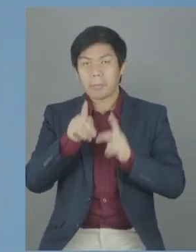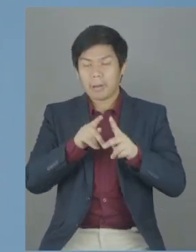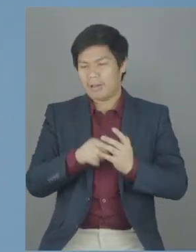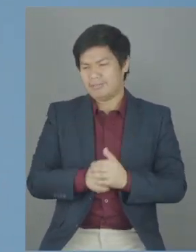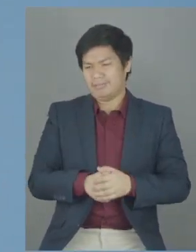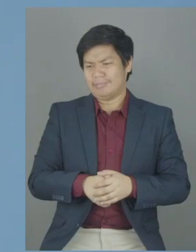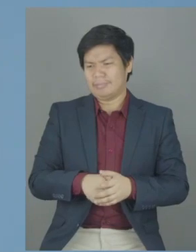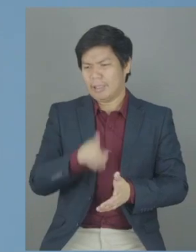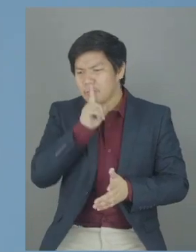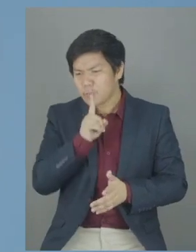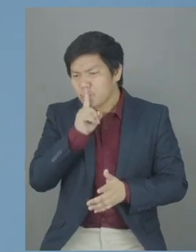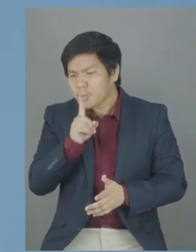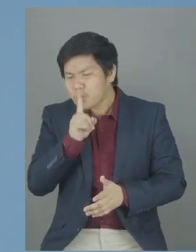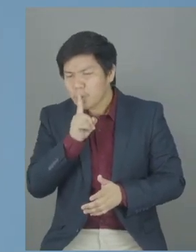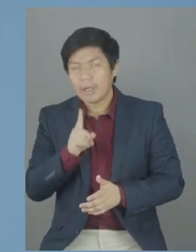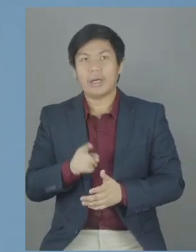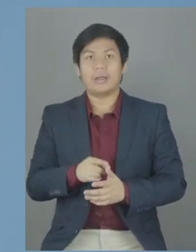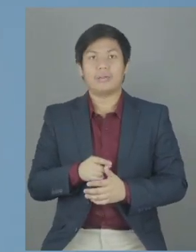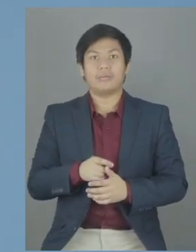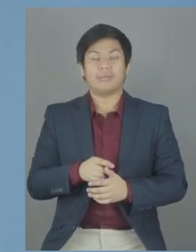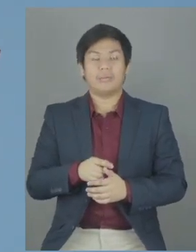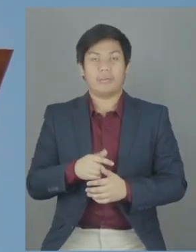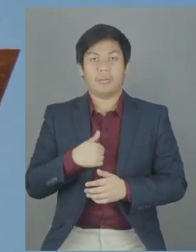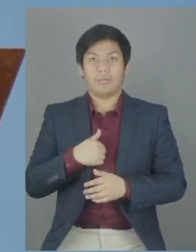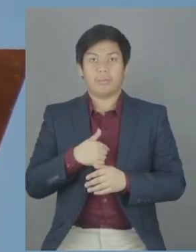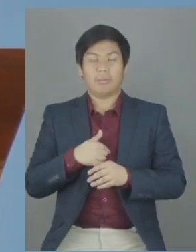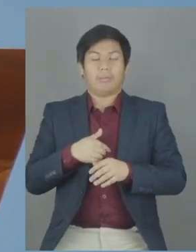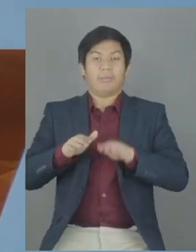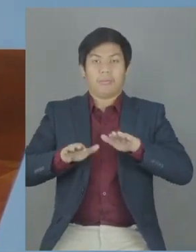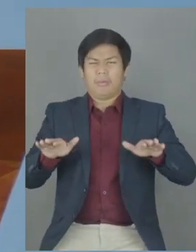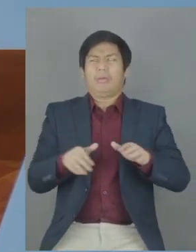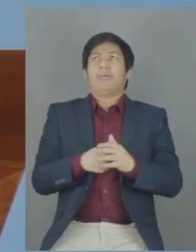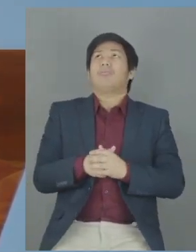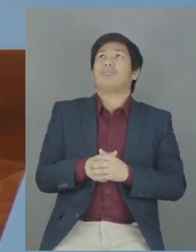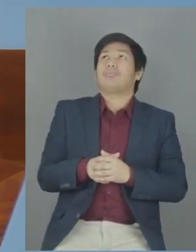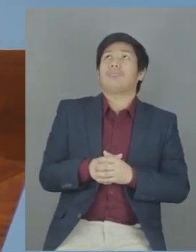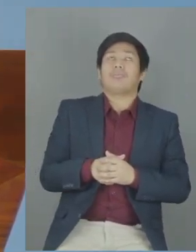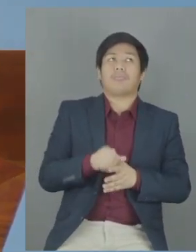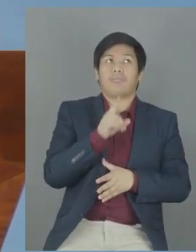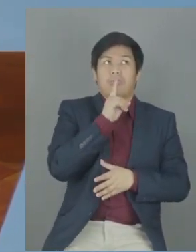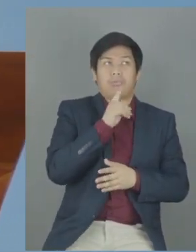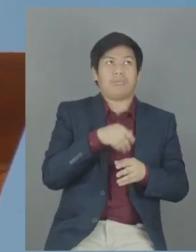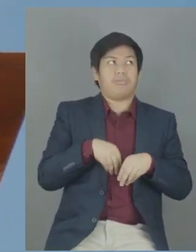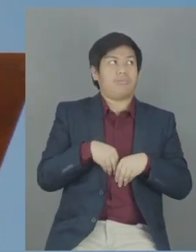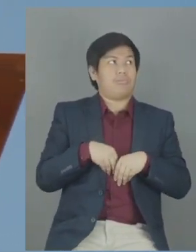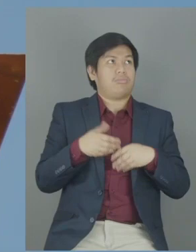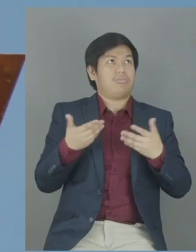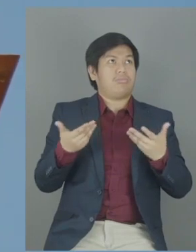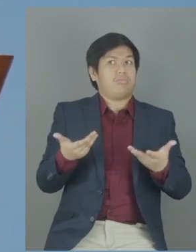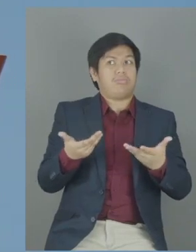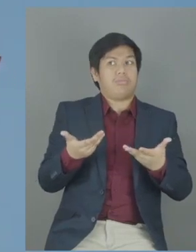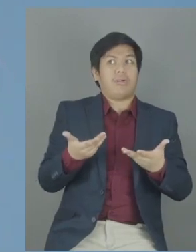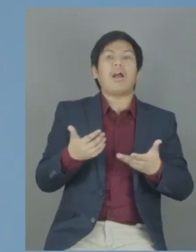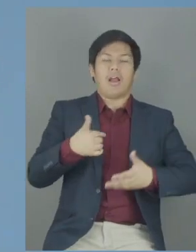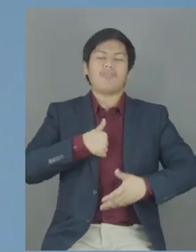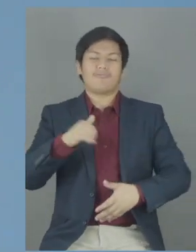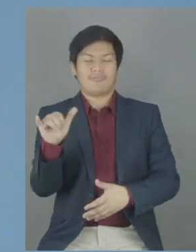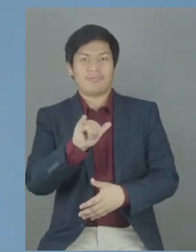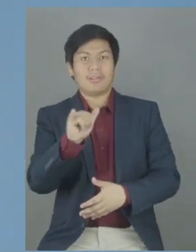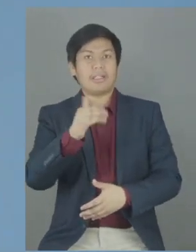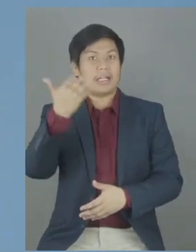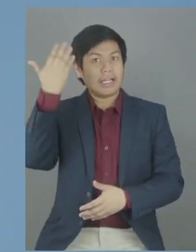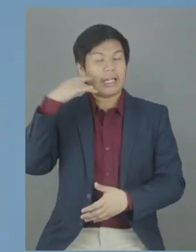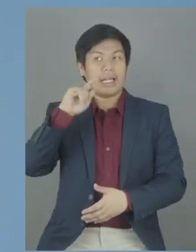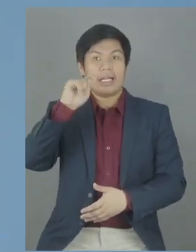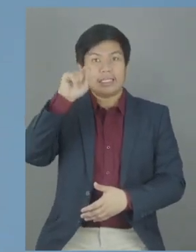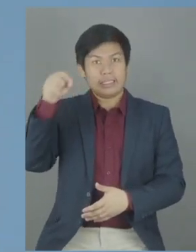So you feel like you're no longer comfortable with your own skin. Hey, this is relevant to me. Last